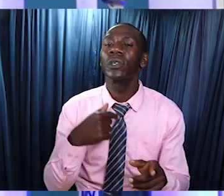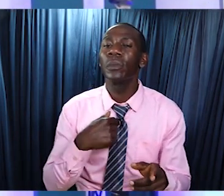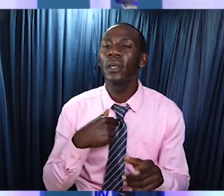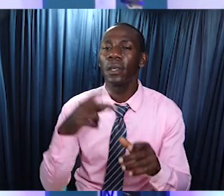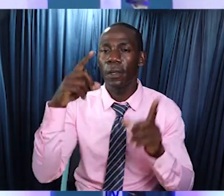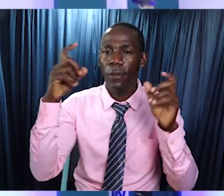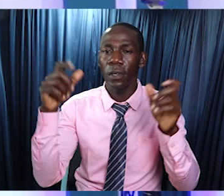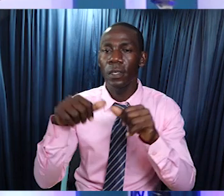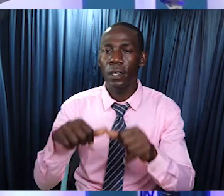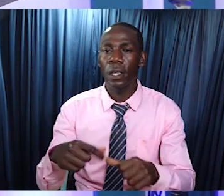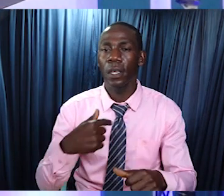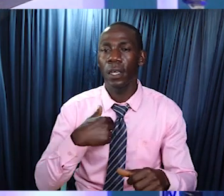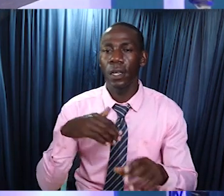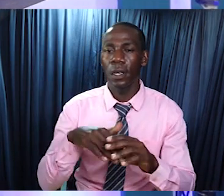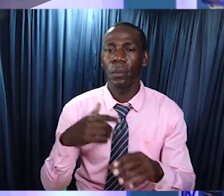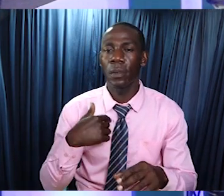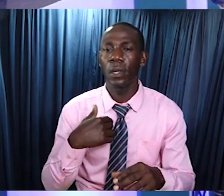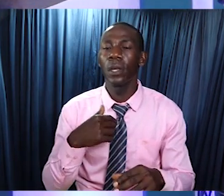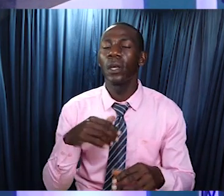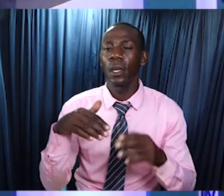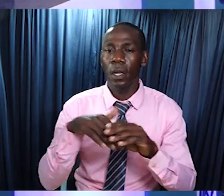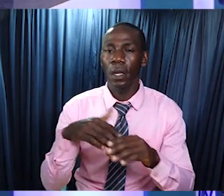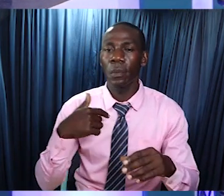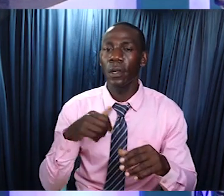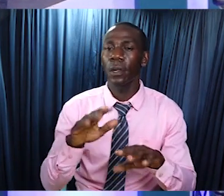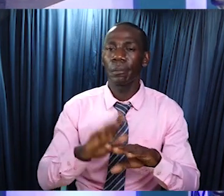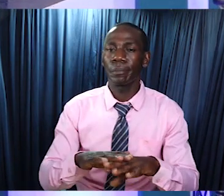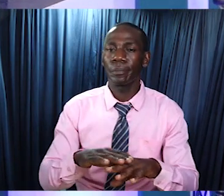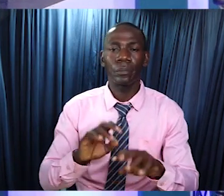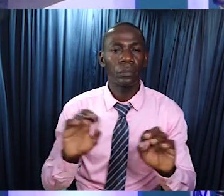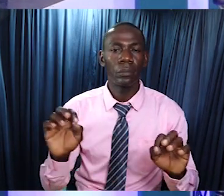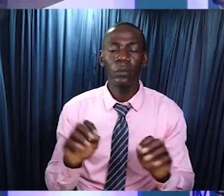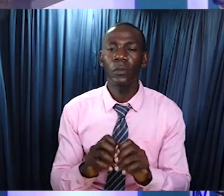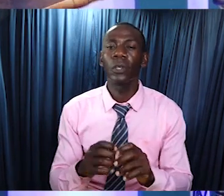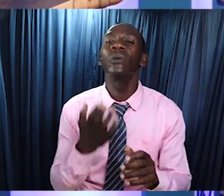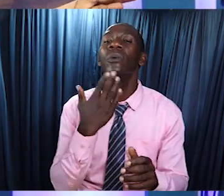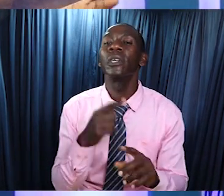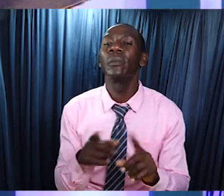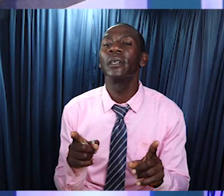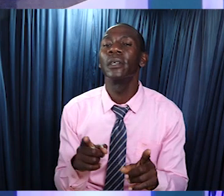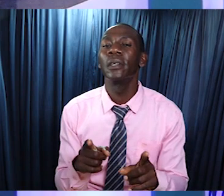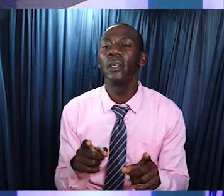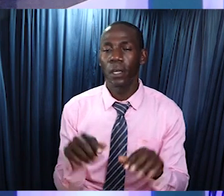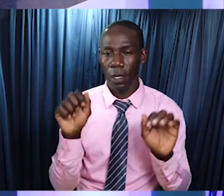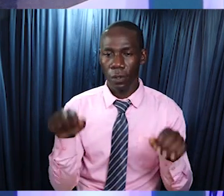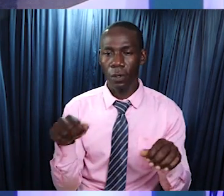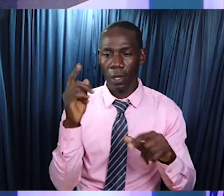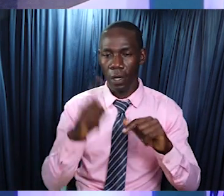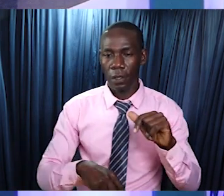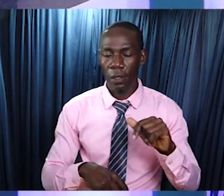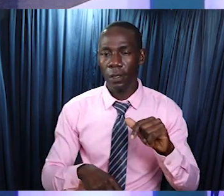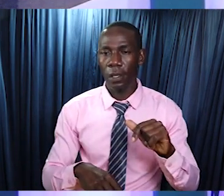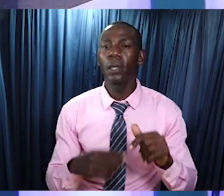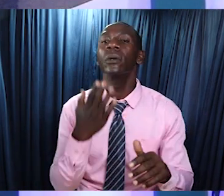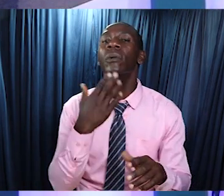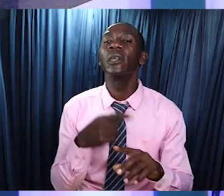sin. Bana ndani yangu mimi. Because in me. Halikai neno jema. Nothing good abides. Kutaka nataka, I truly will, but I'm not